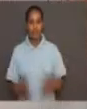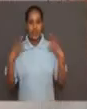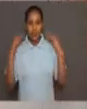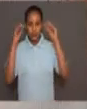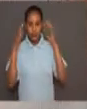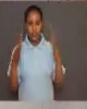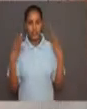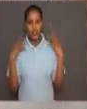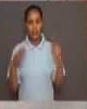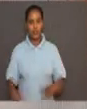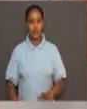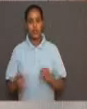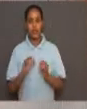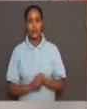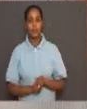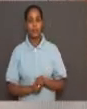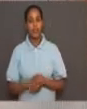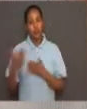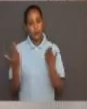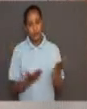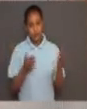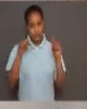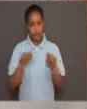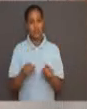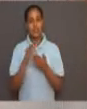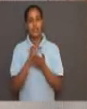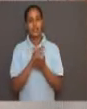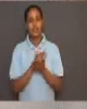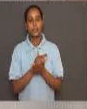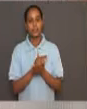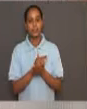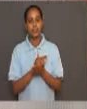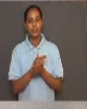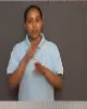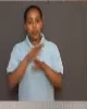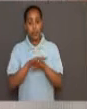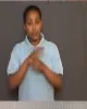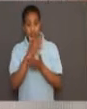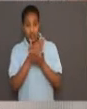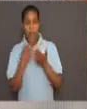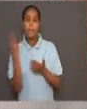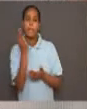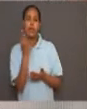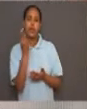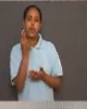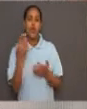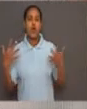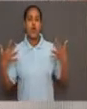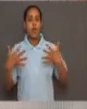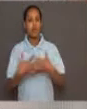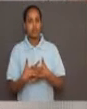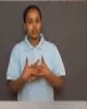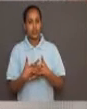Hello, teacher. Hello, students. Welcome to today's lesson on some important